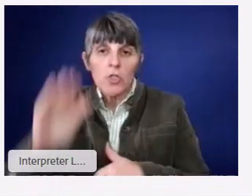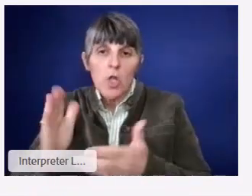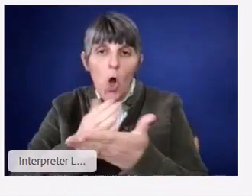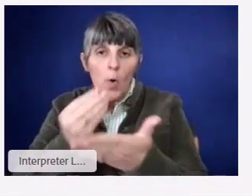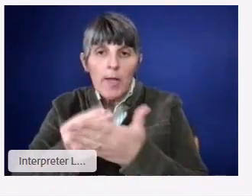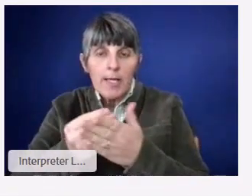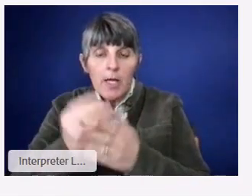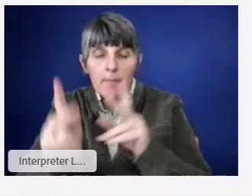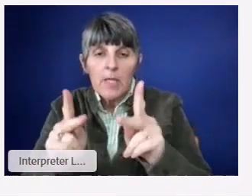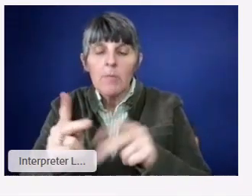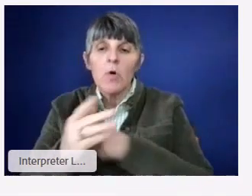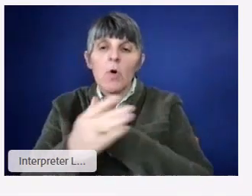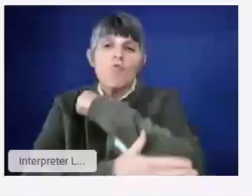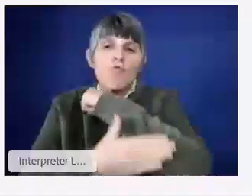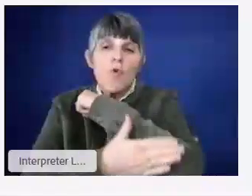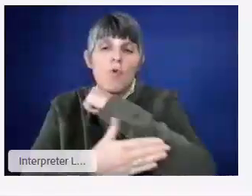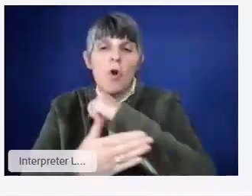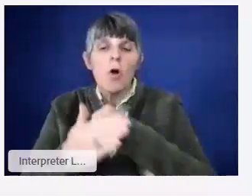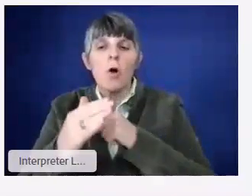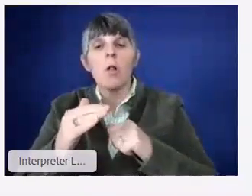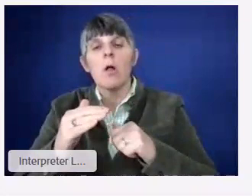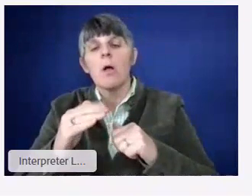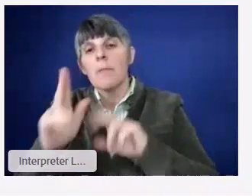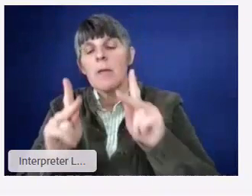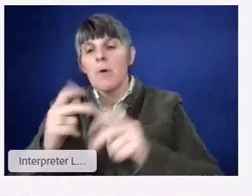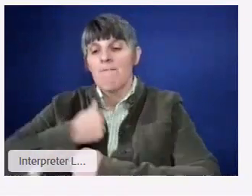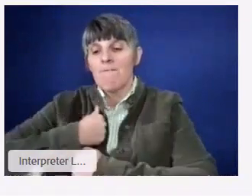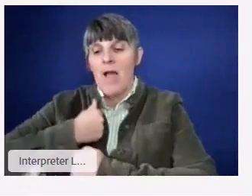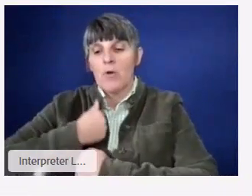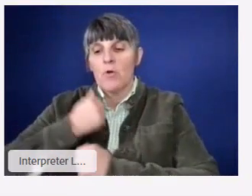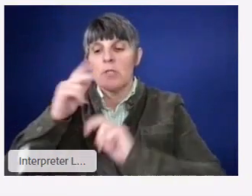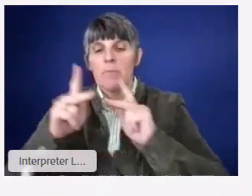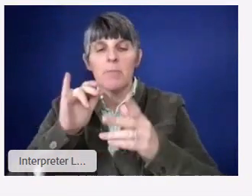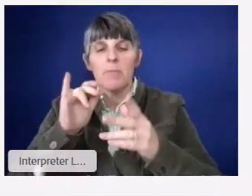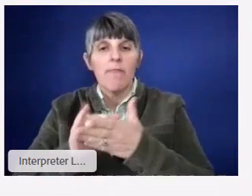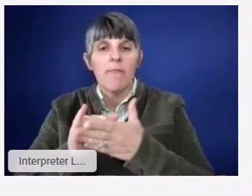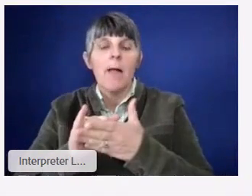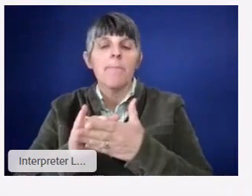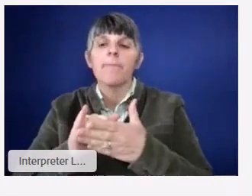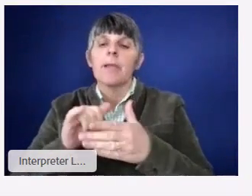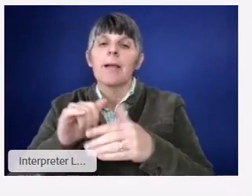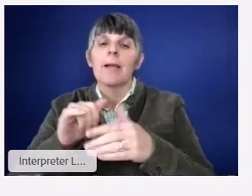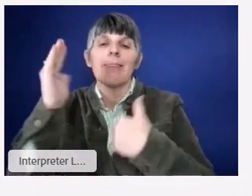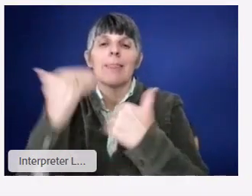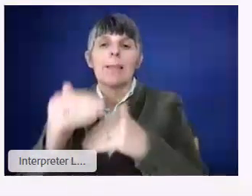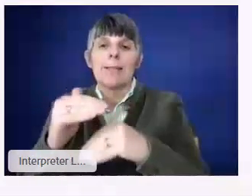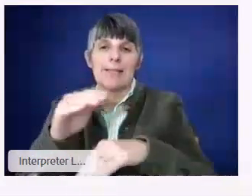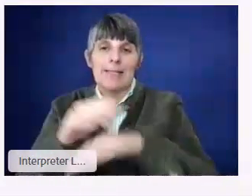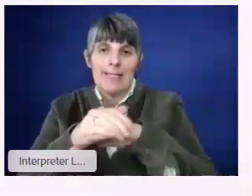individuals, rural residents, veterans, and people who have limited English proficiency.